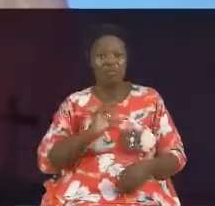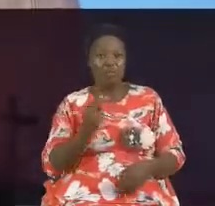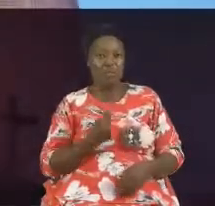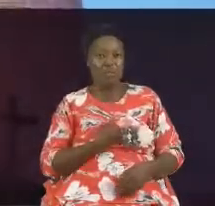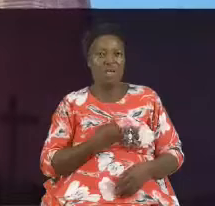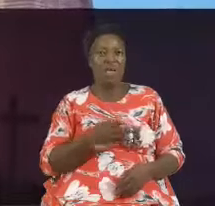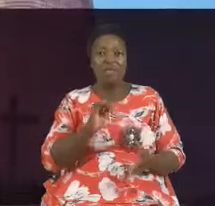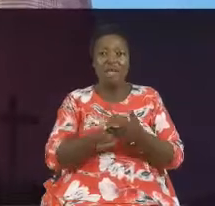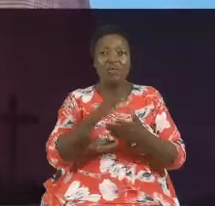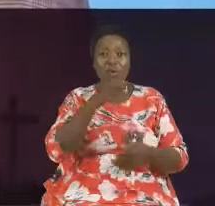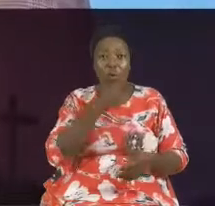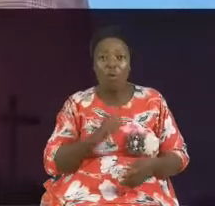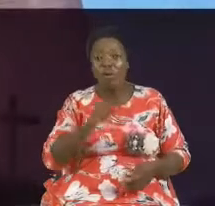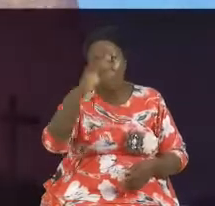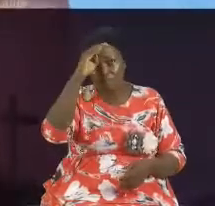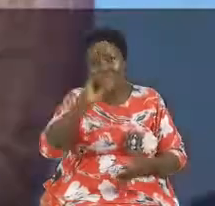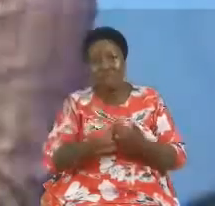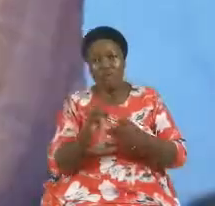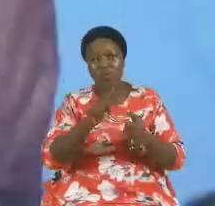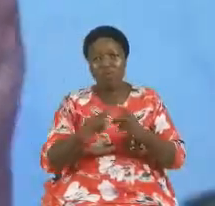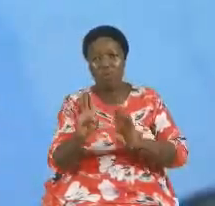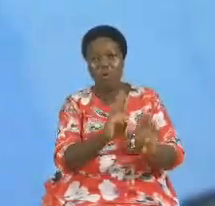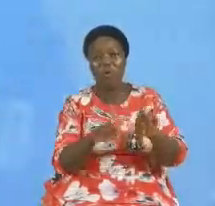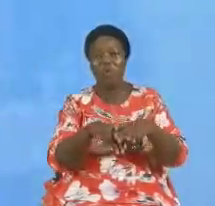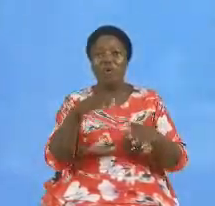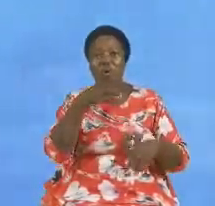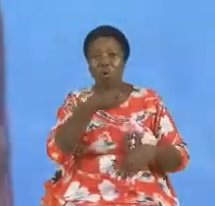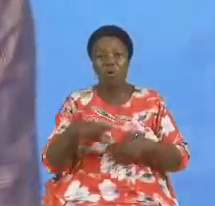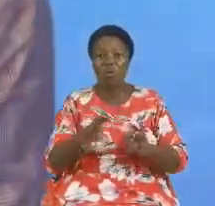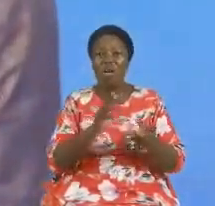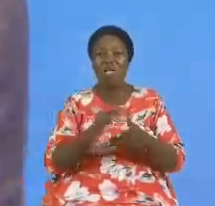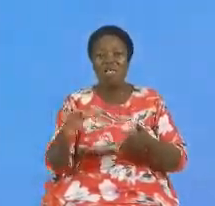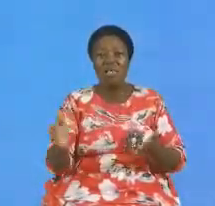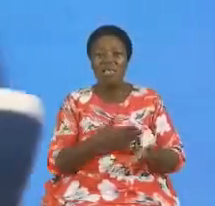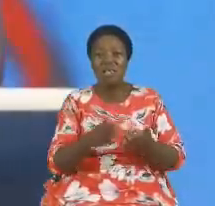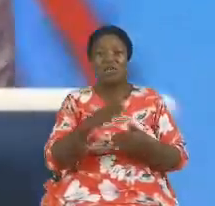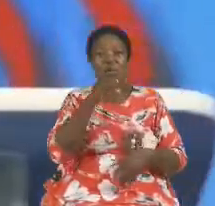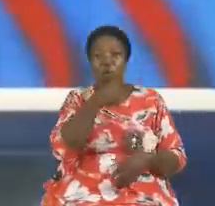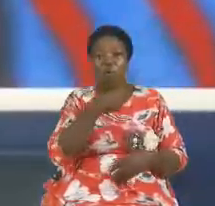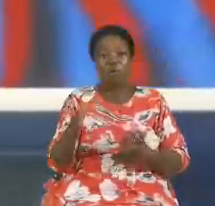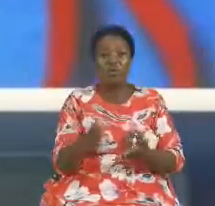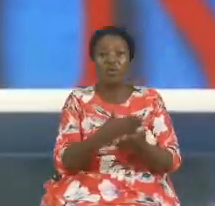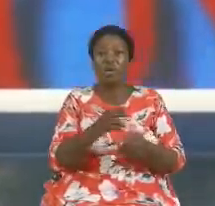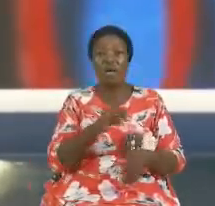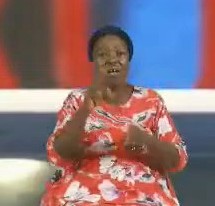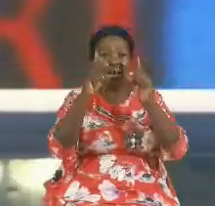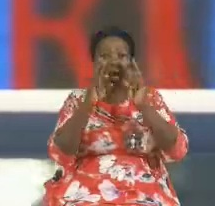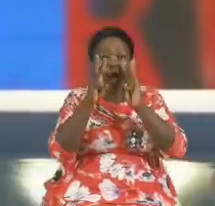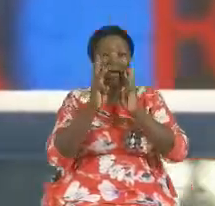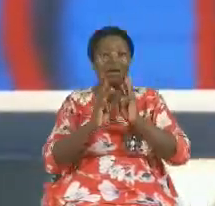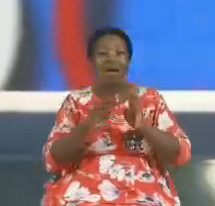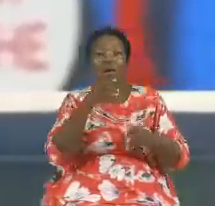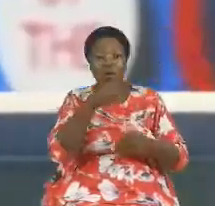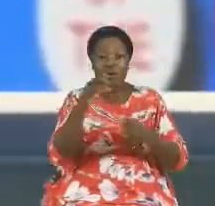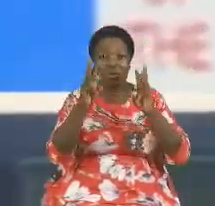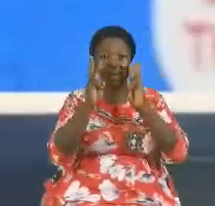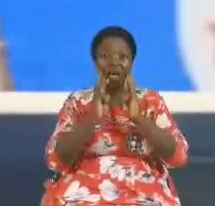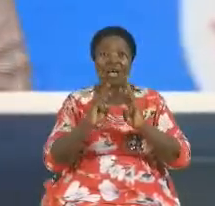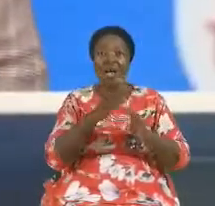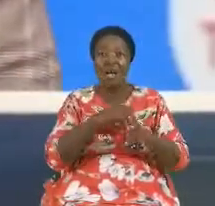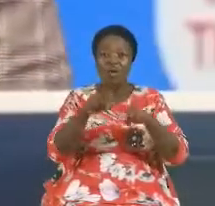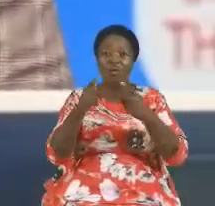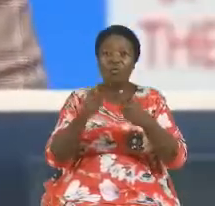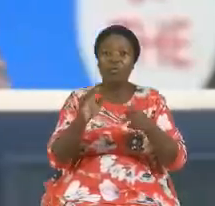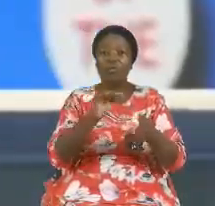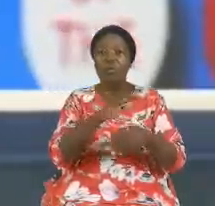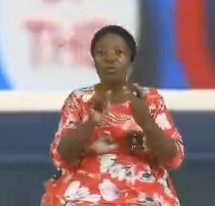the better part of us. The old man that used to behave in the old way and sing the old song and cry the